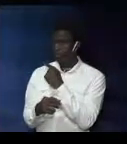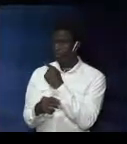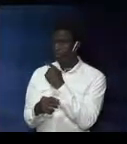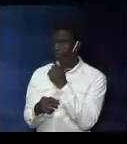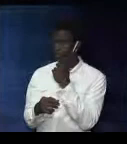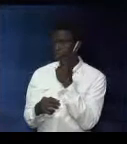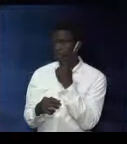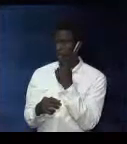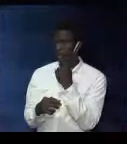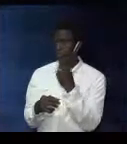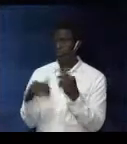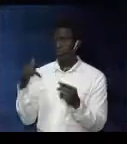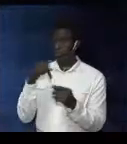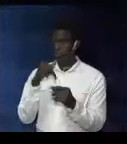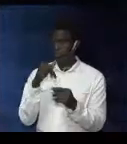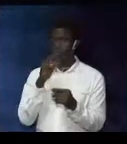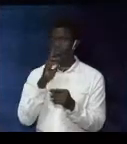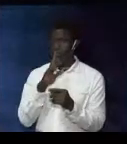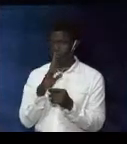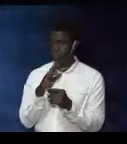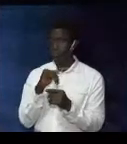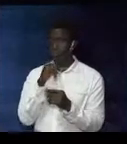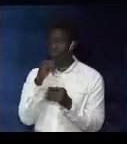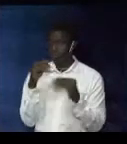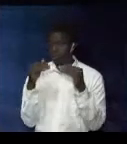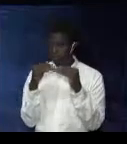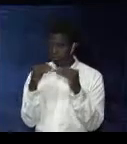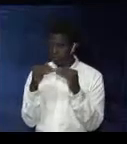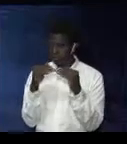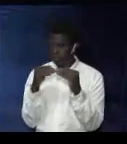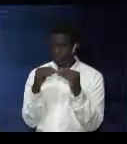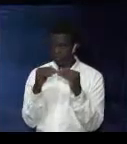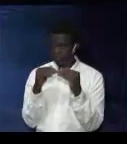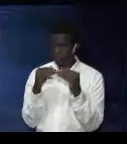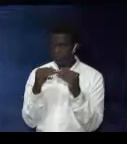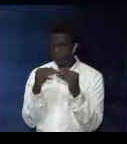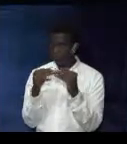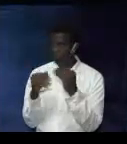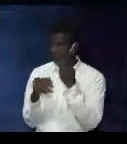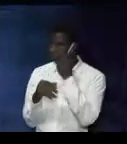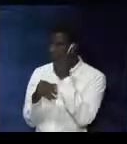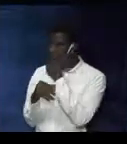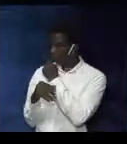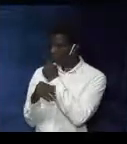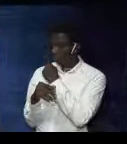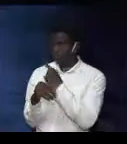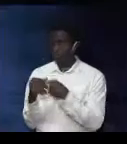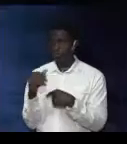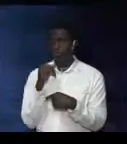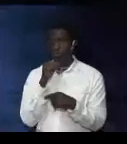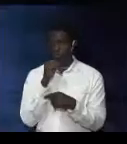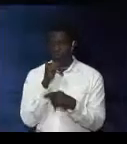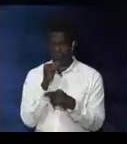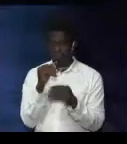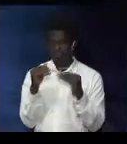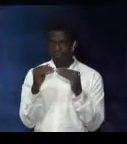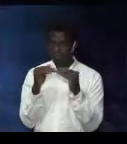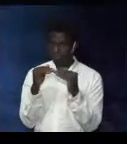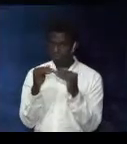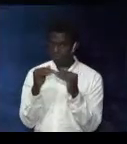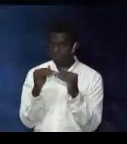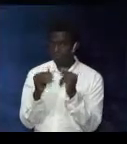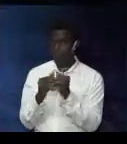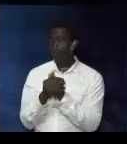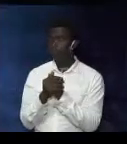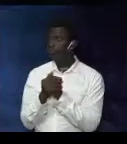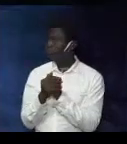Now you see overlapping, which means they are not equal. If I turn it again, you see overlapping. This one is overlapping this one. So they